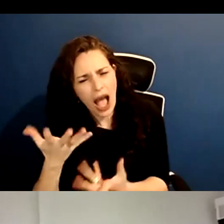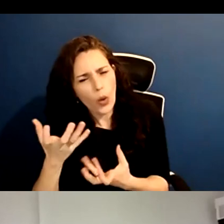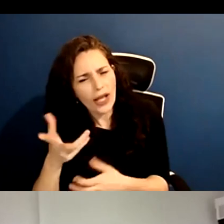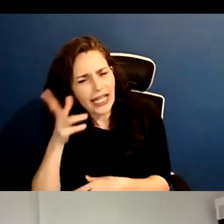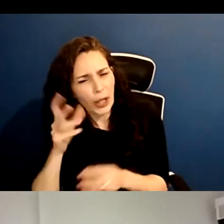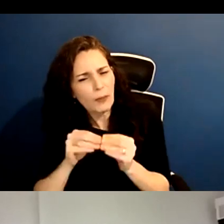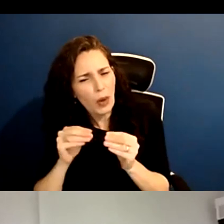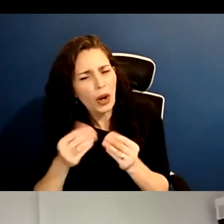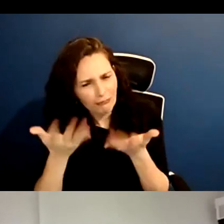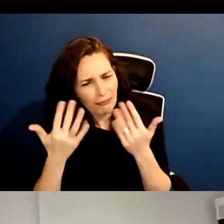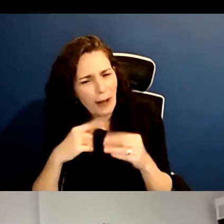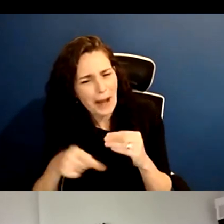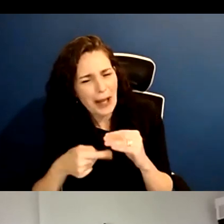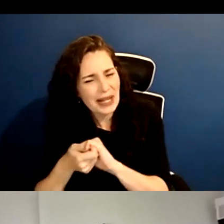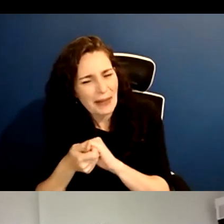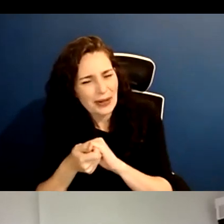go ahead. Yeah. Yeah.